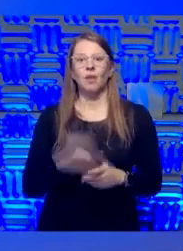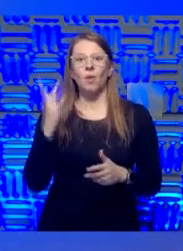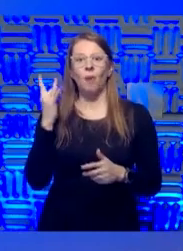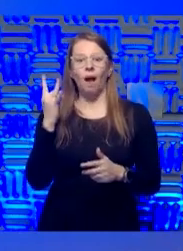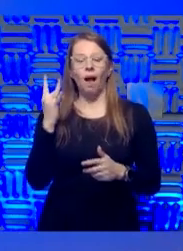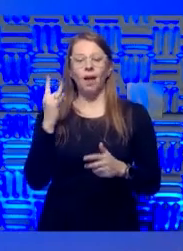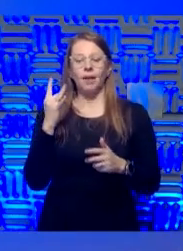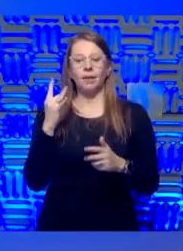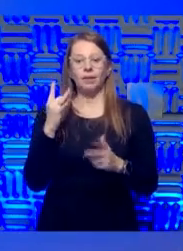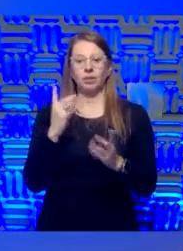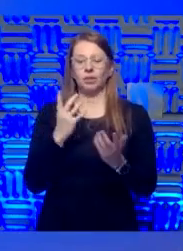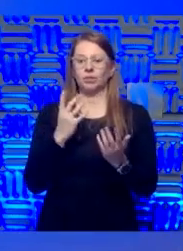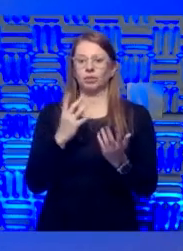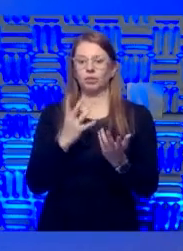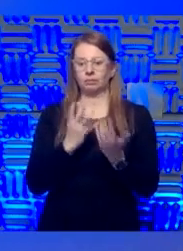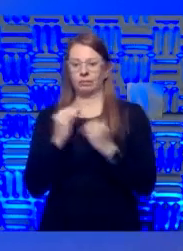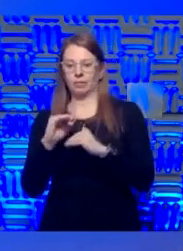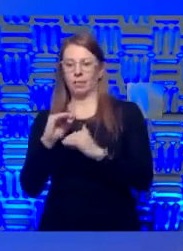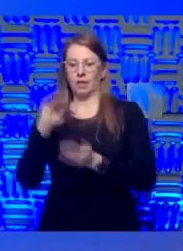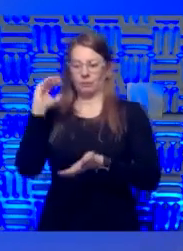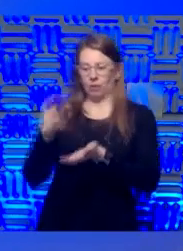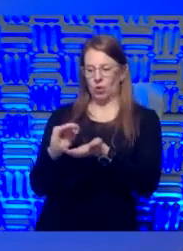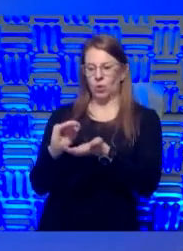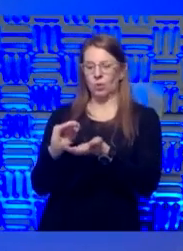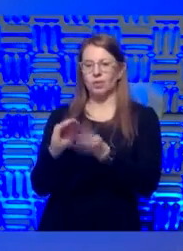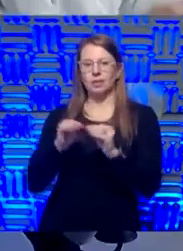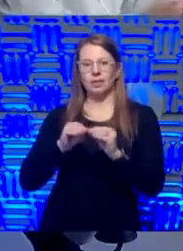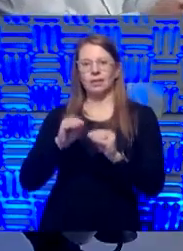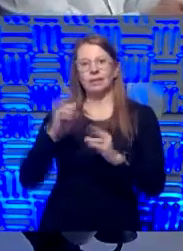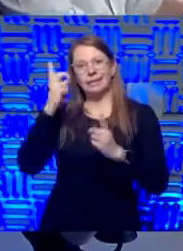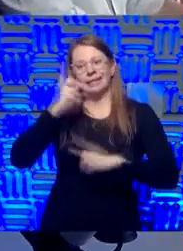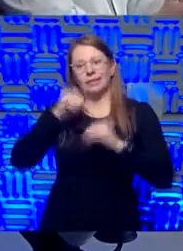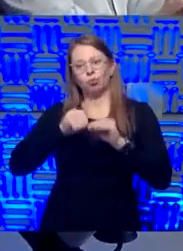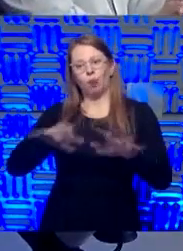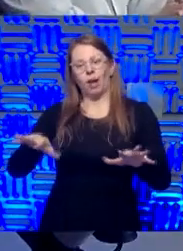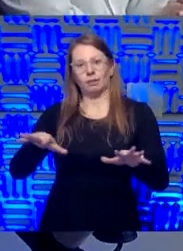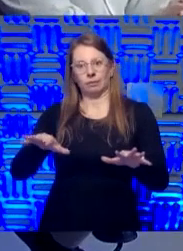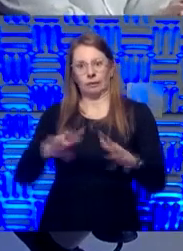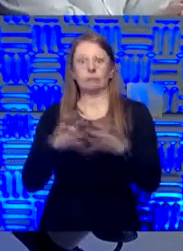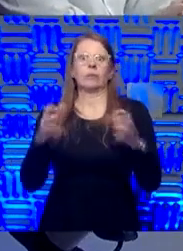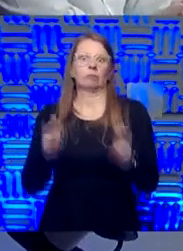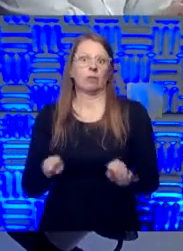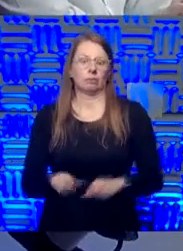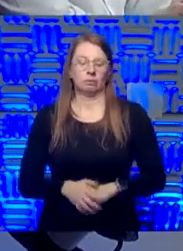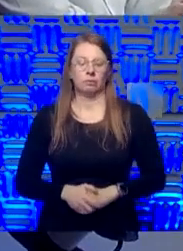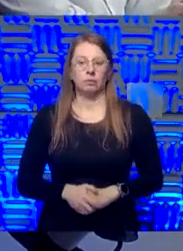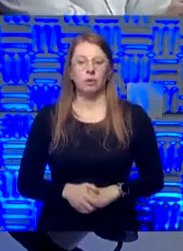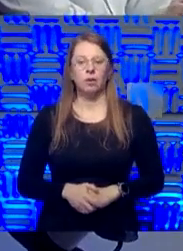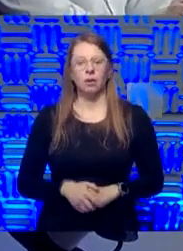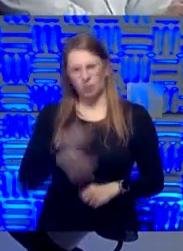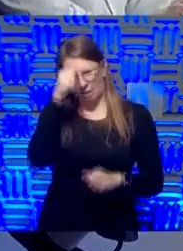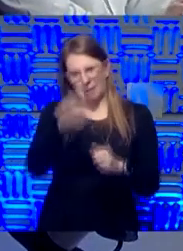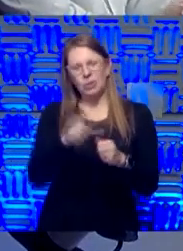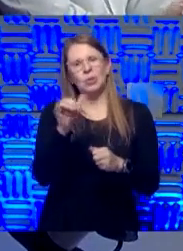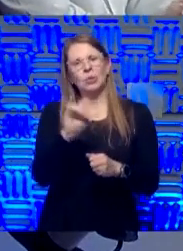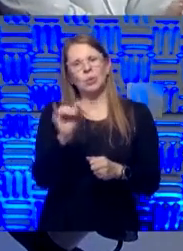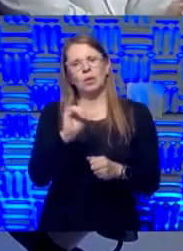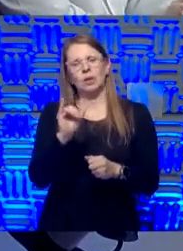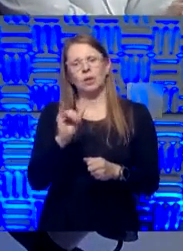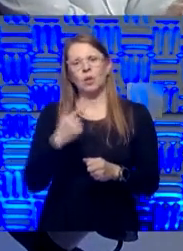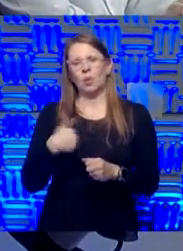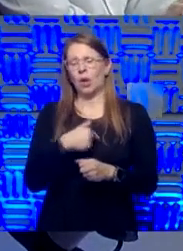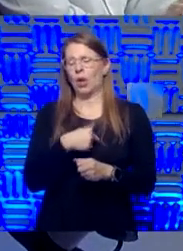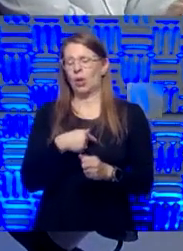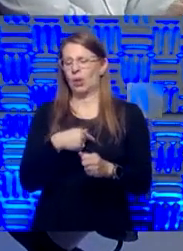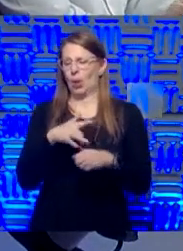to mitigate and reduce the spread of this disease as much as possible. And let's remember something. We're still in the early 19th century